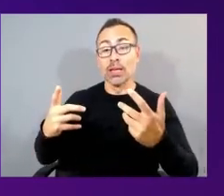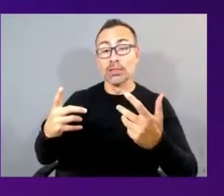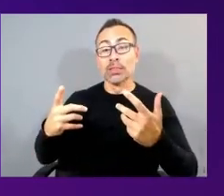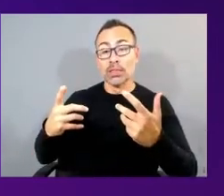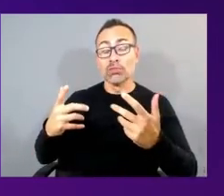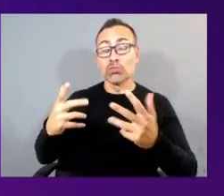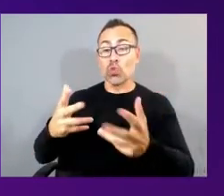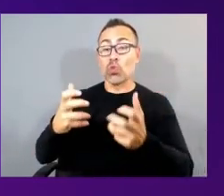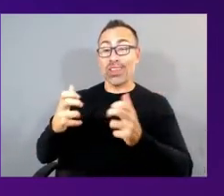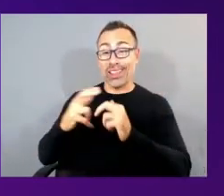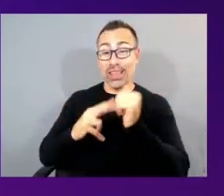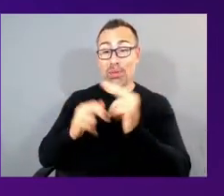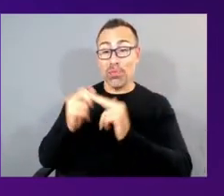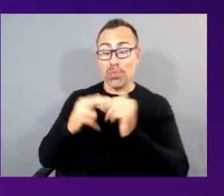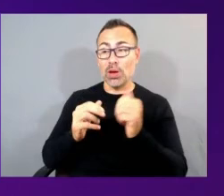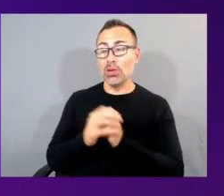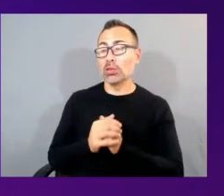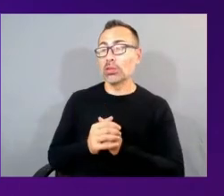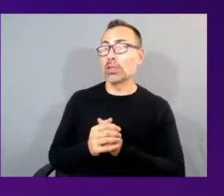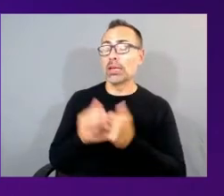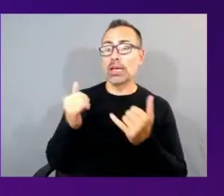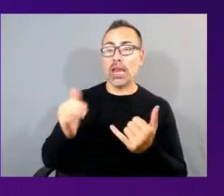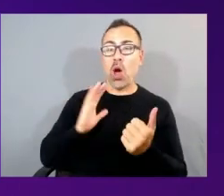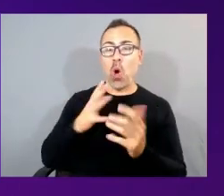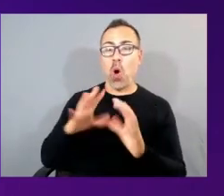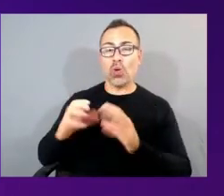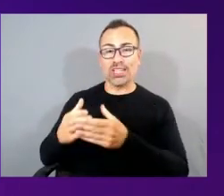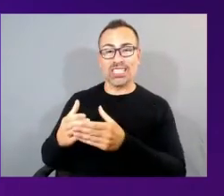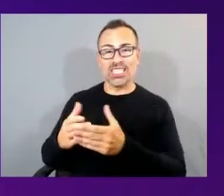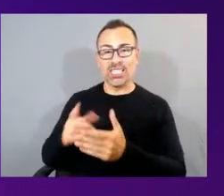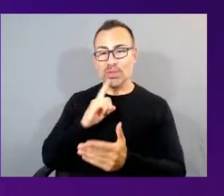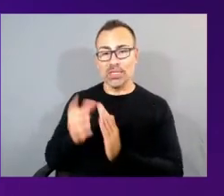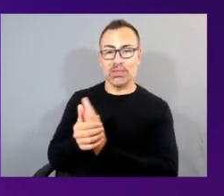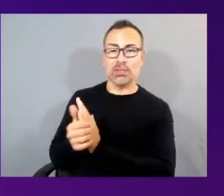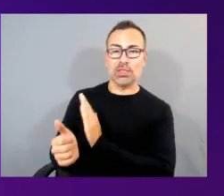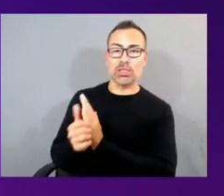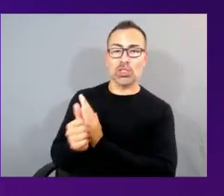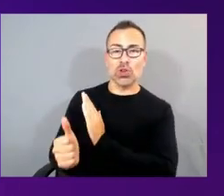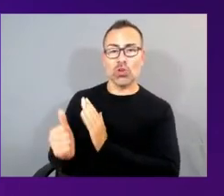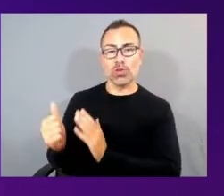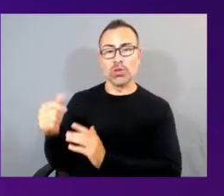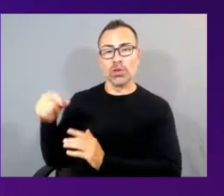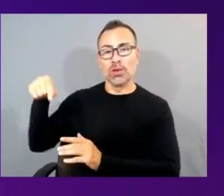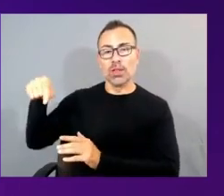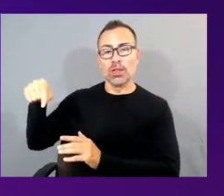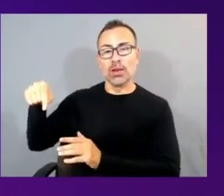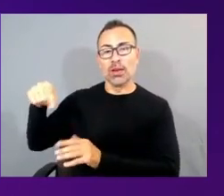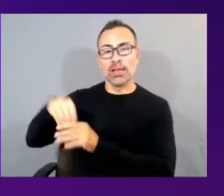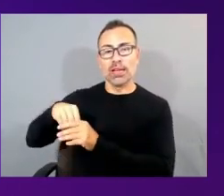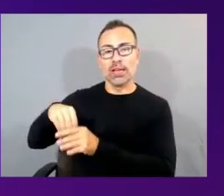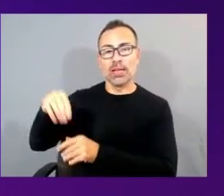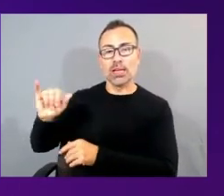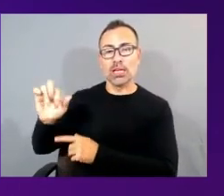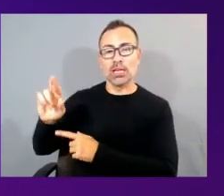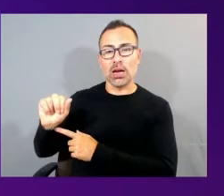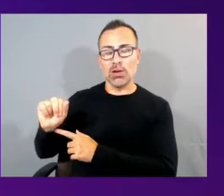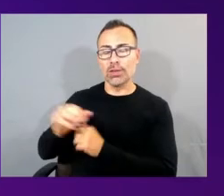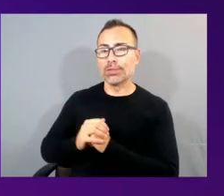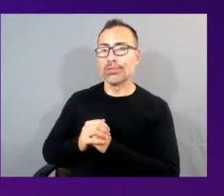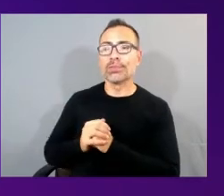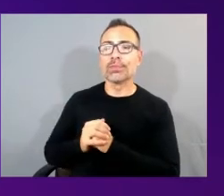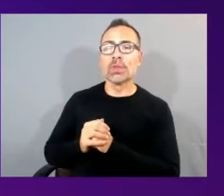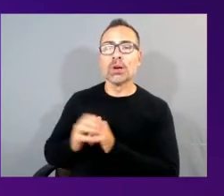a very competent team in-house in Yara. But I think what is important to keep in mind is